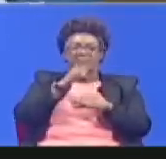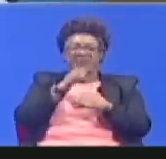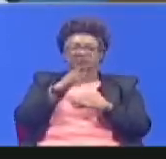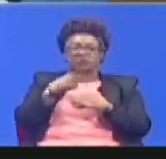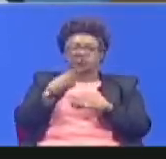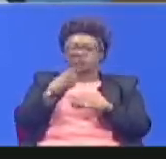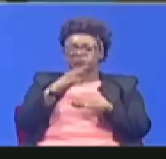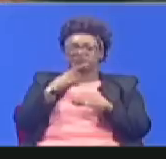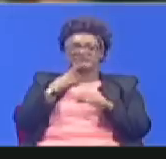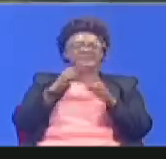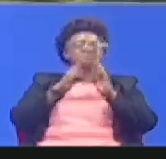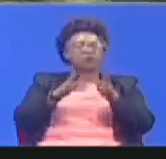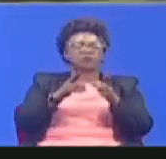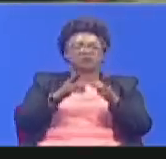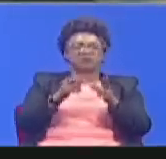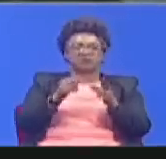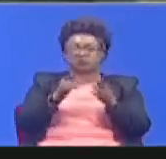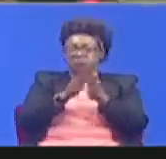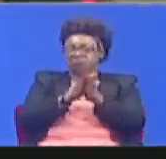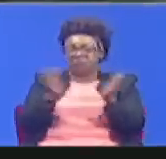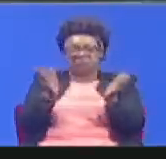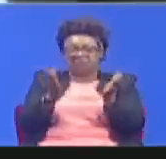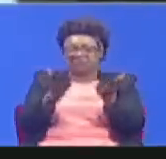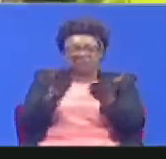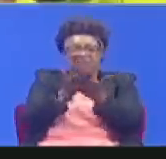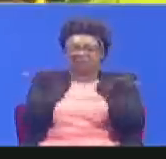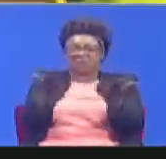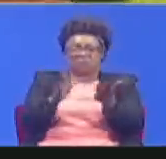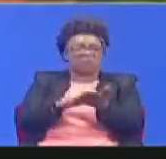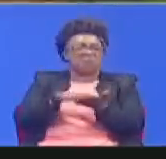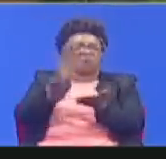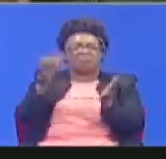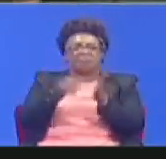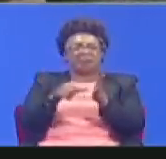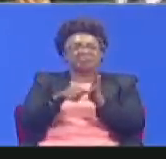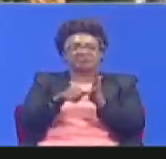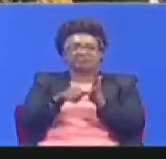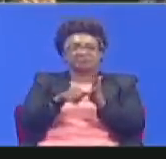public outcry with even more drama. Charity Mwangi, NTV.